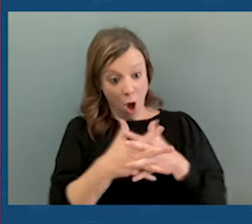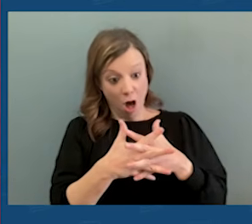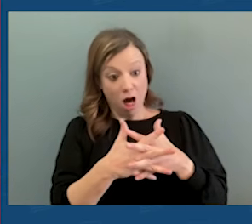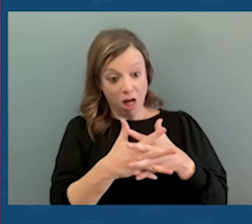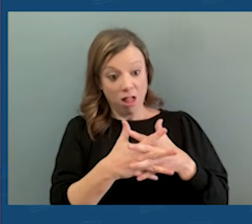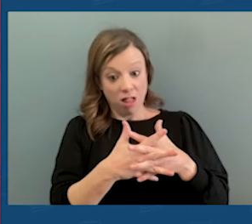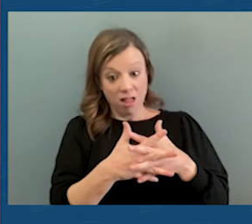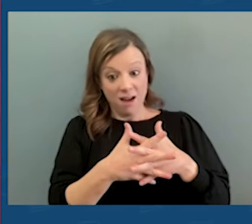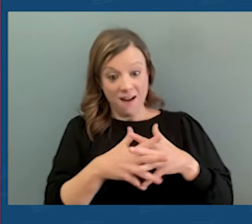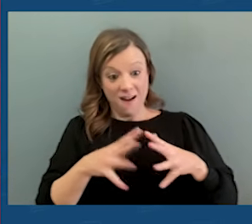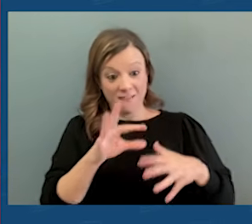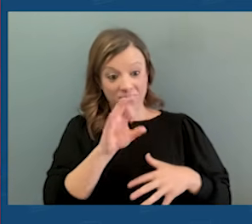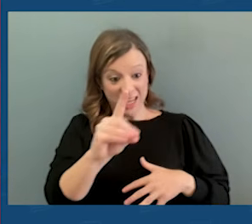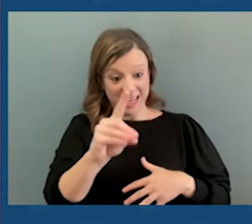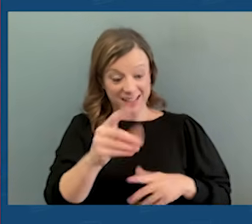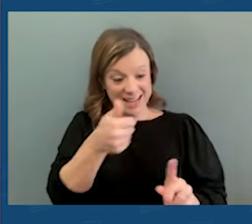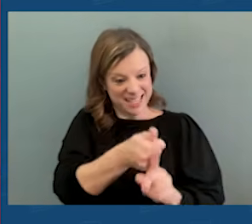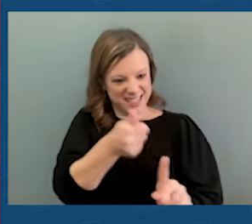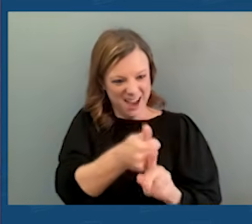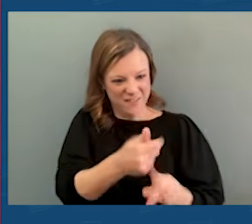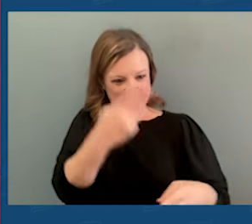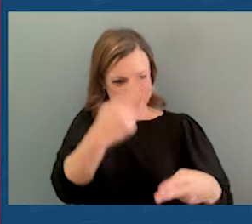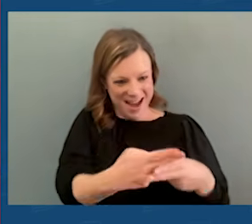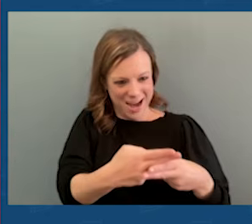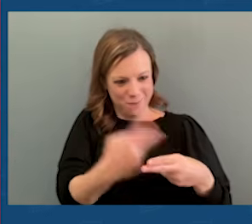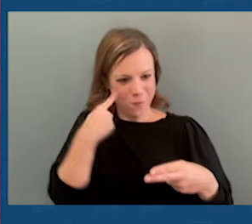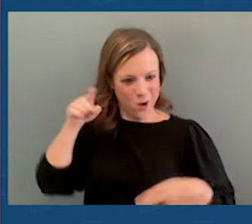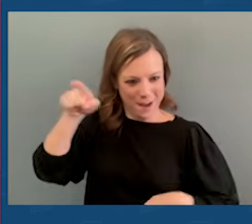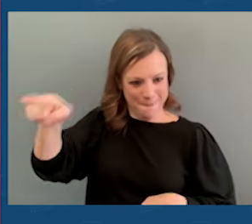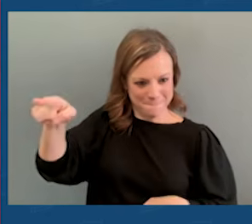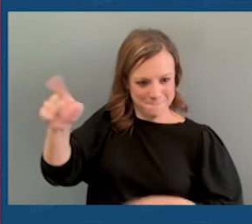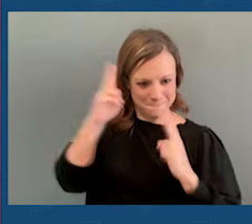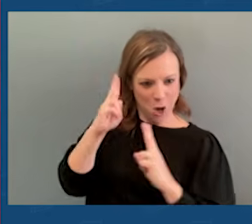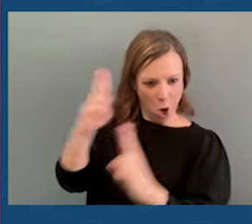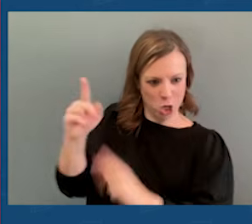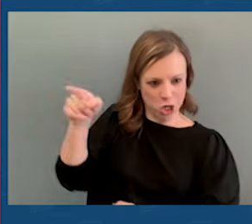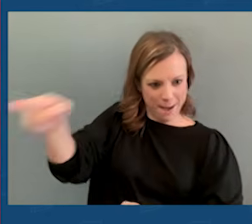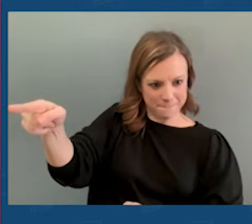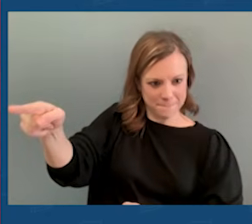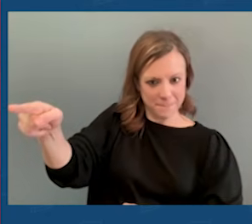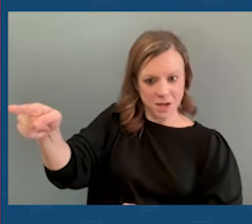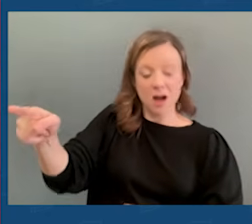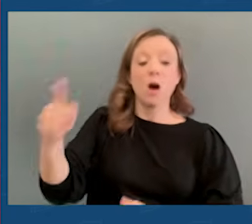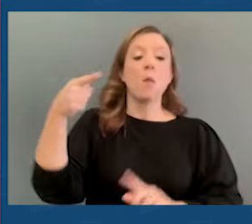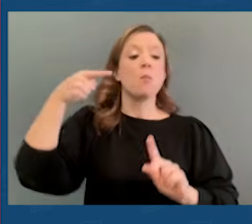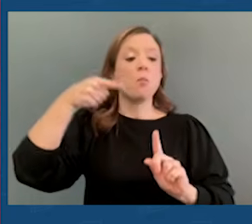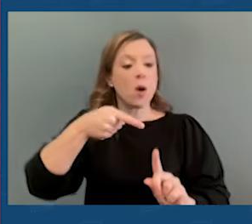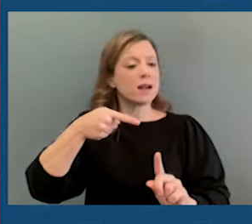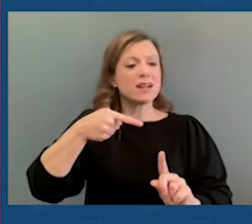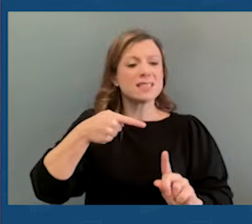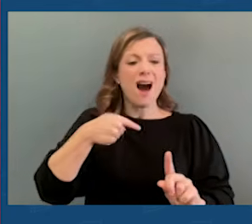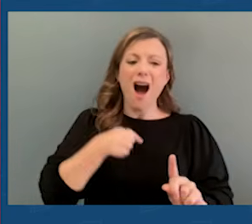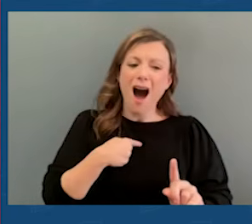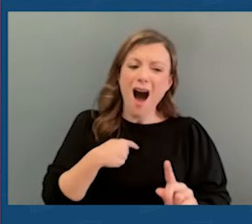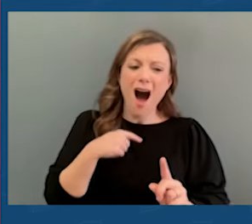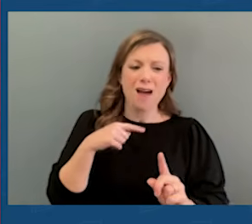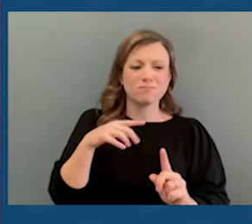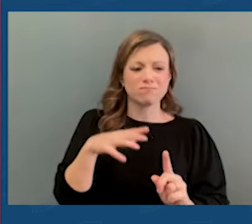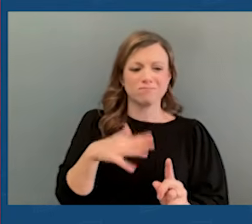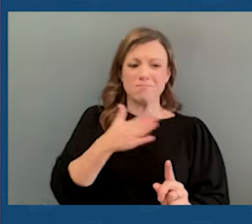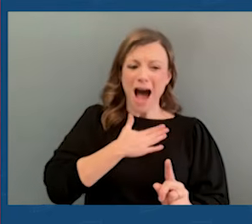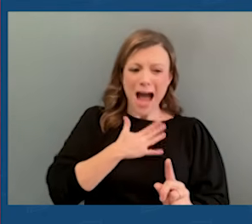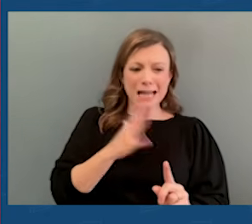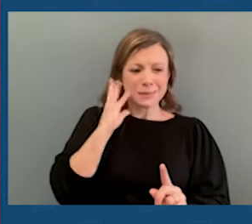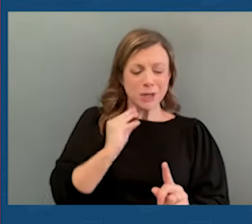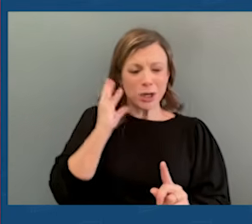Ernie Davis Legends Field, renamed in his honor. The lesson I learned at a young age was sometimes moving the